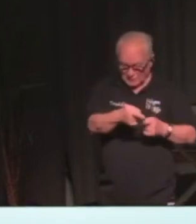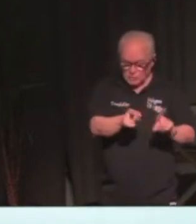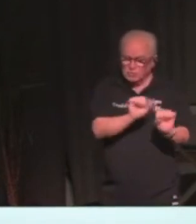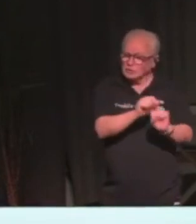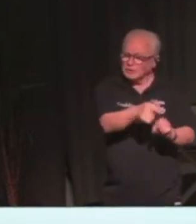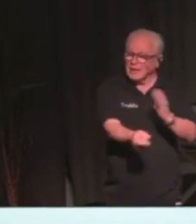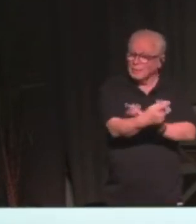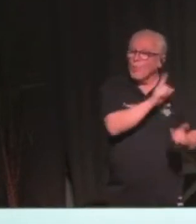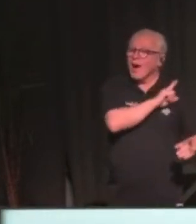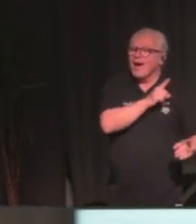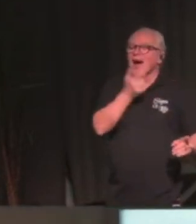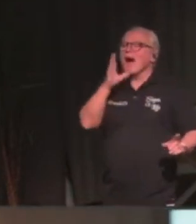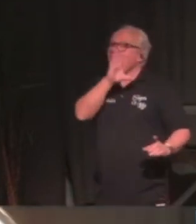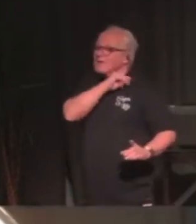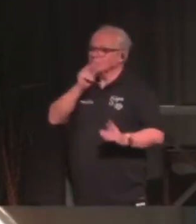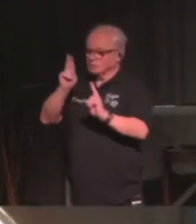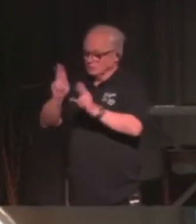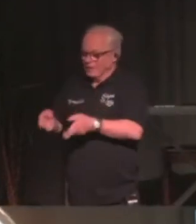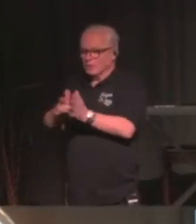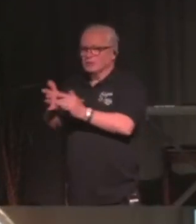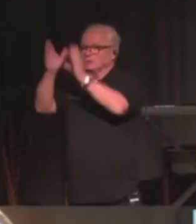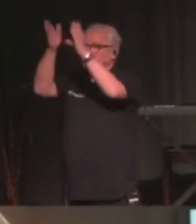come until after the death of Christ on the cross.